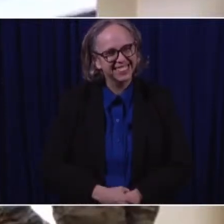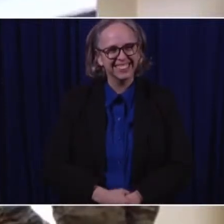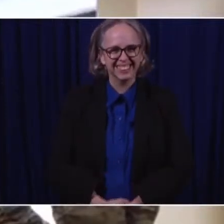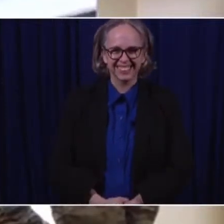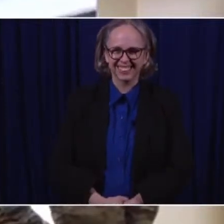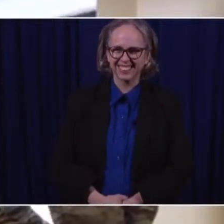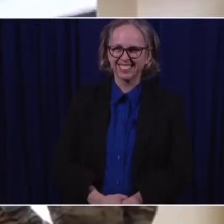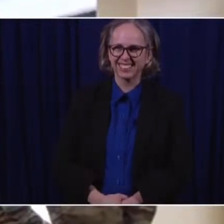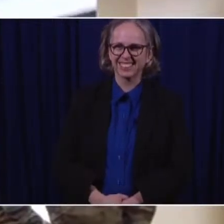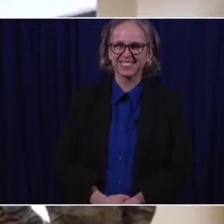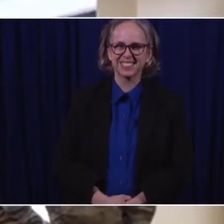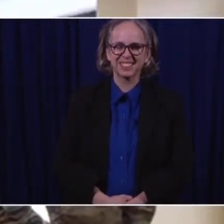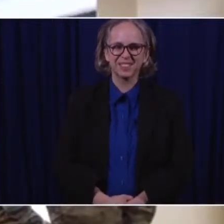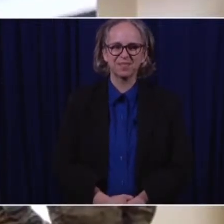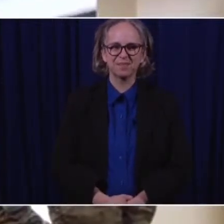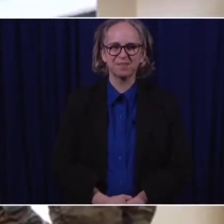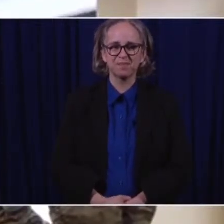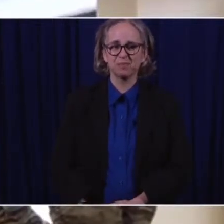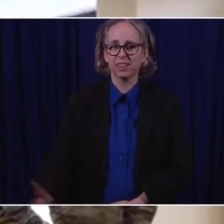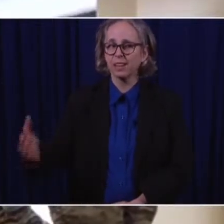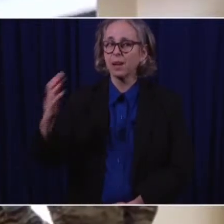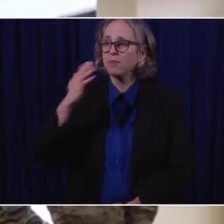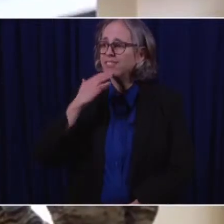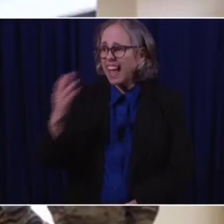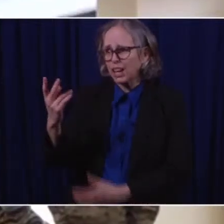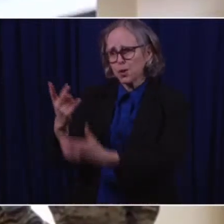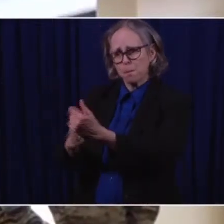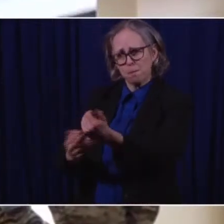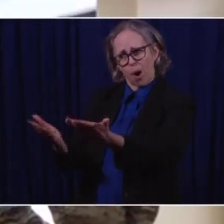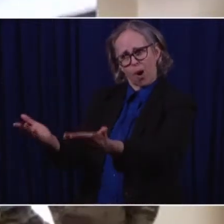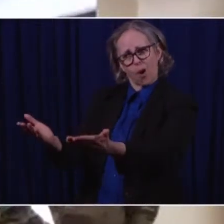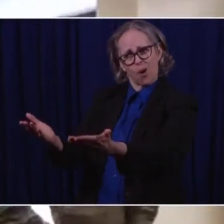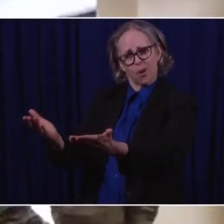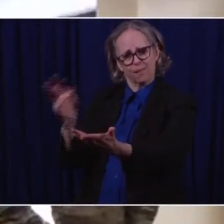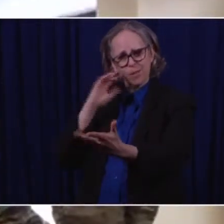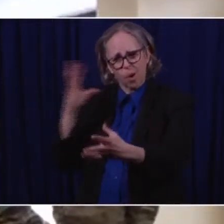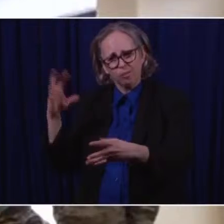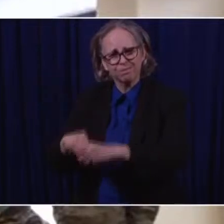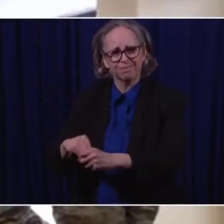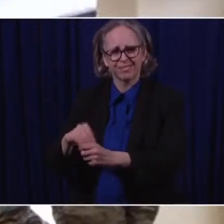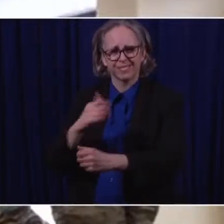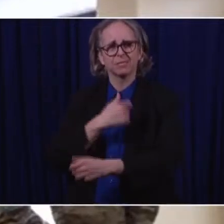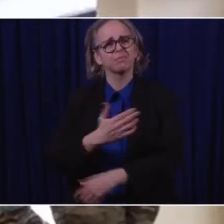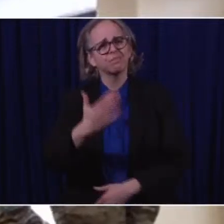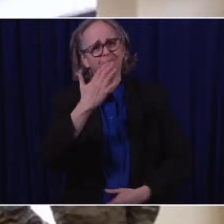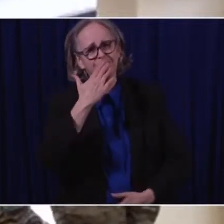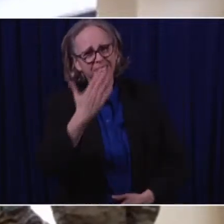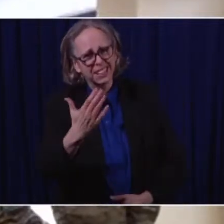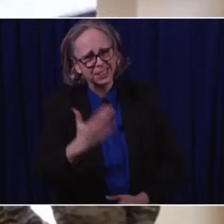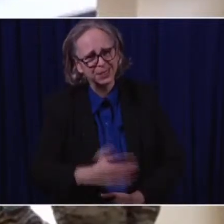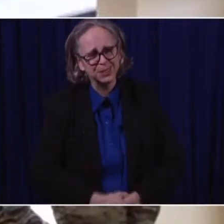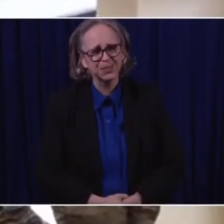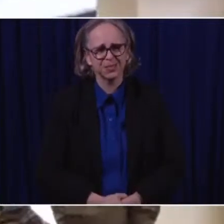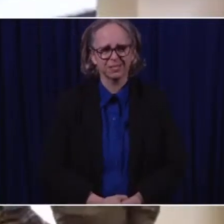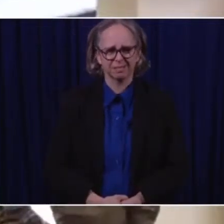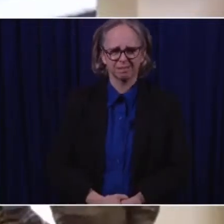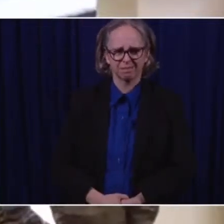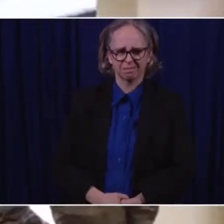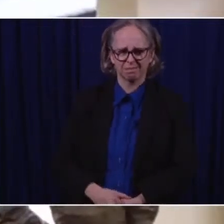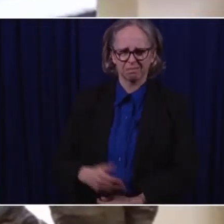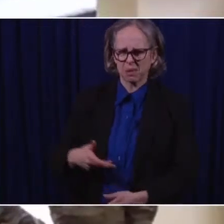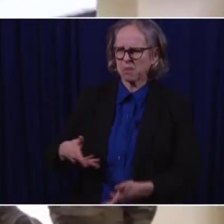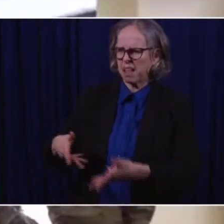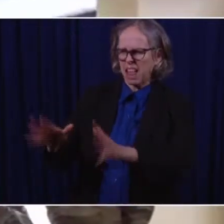Well, we thank both of you very much. Thank you. We'll let everybody get back to work back there. So good to see